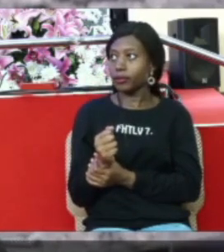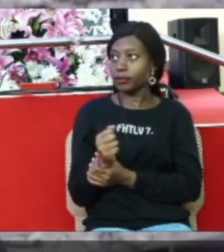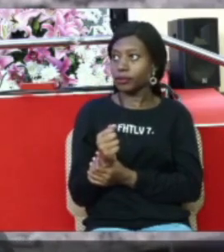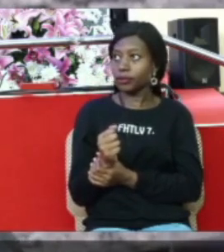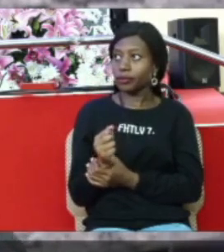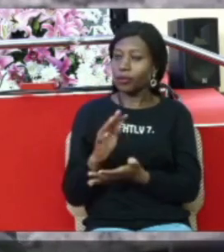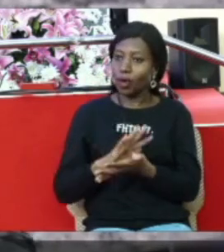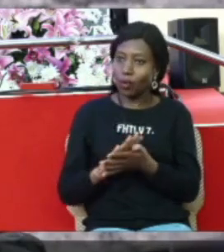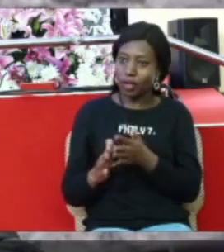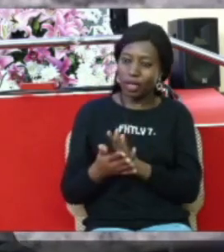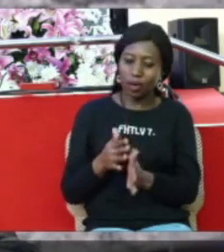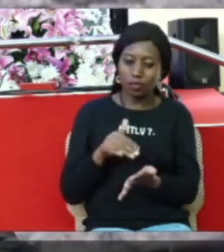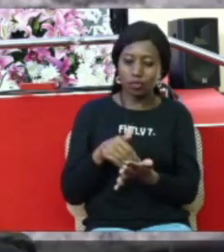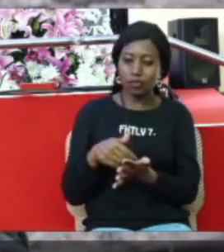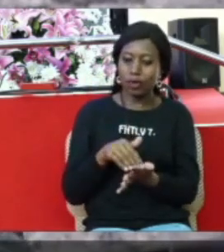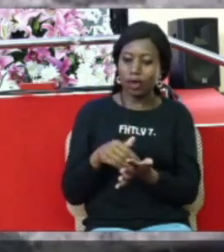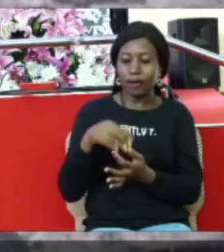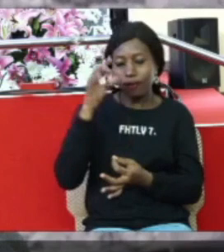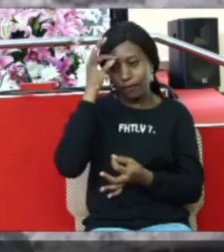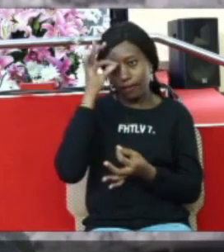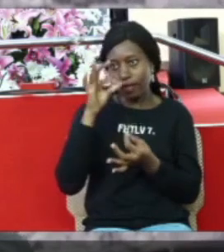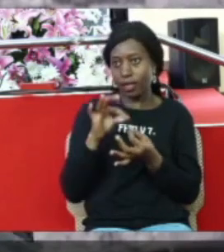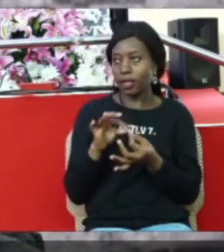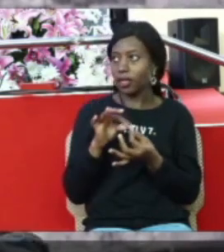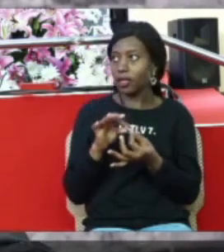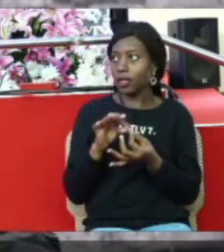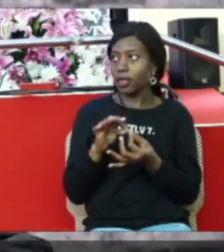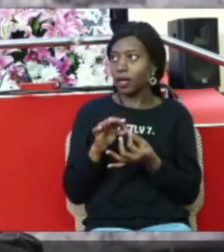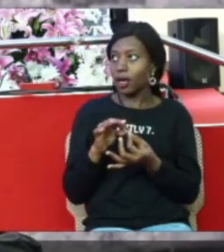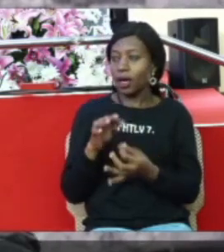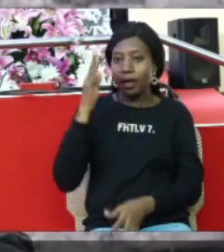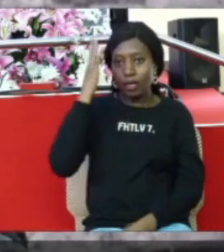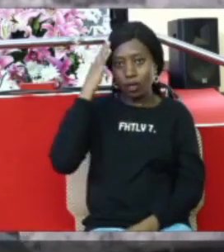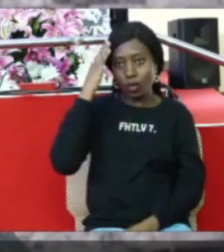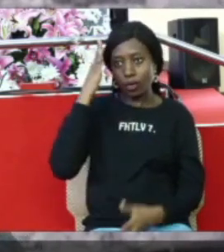his faith, he faced the fact that his body was as good as dead,